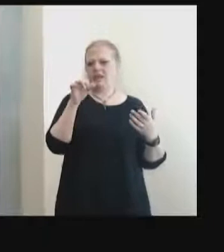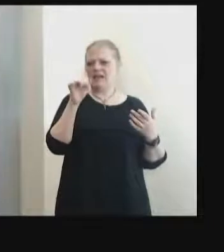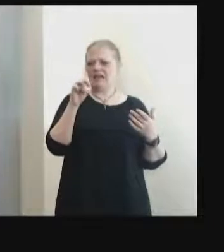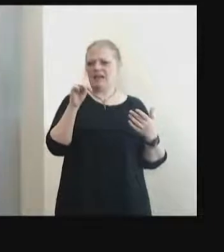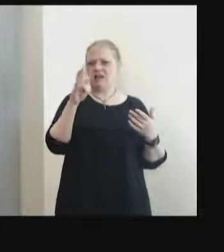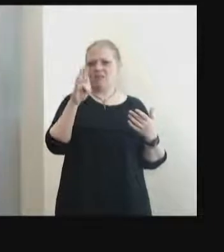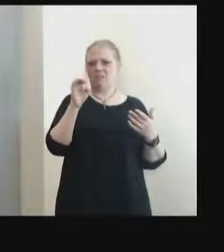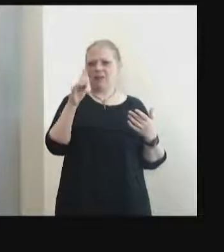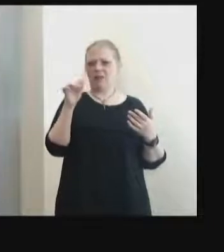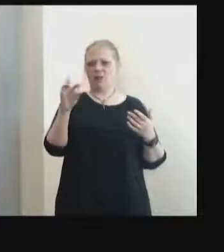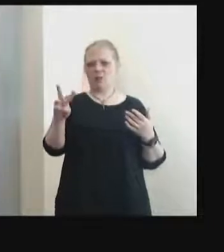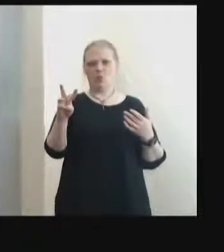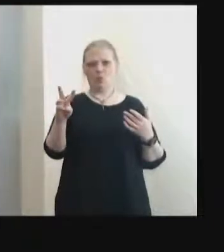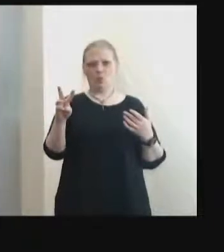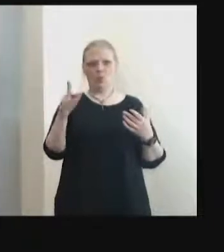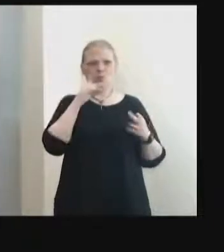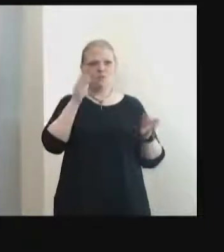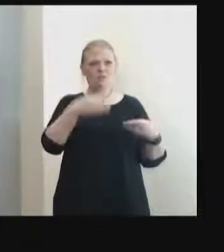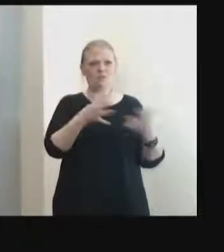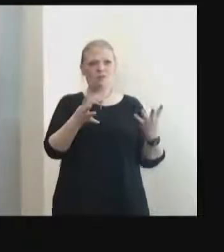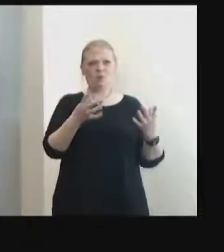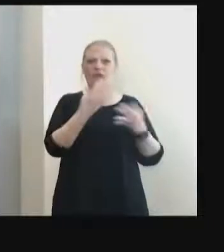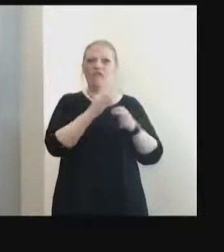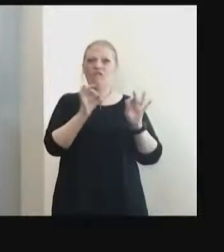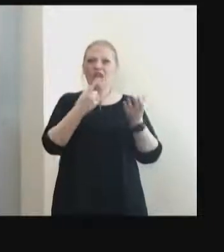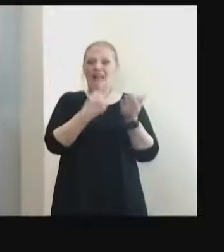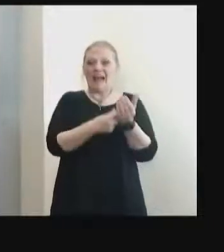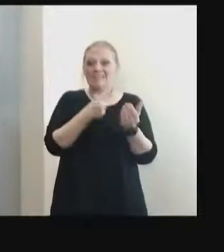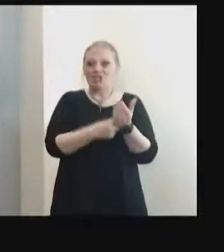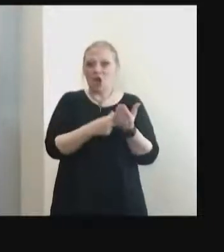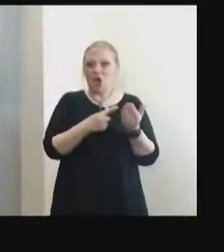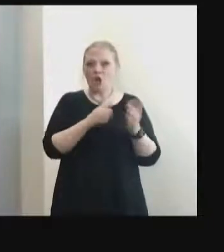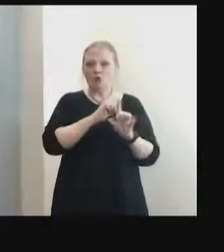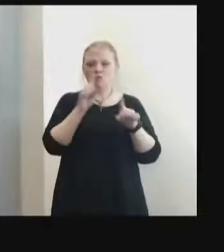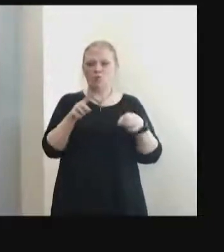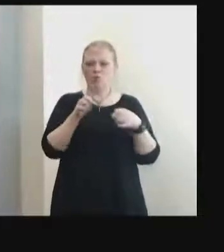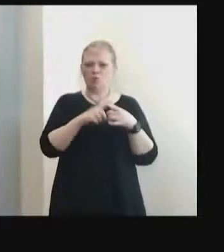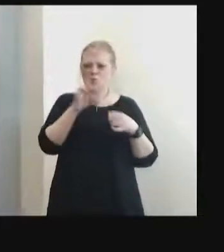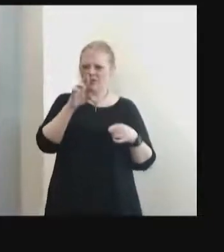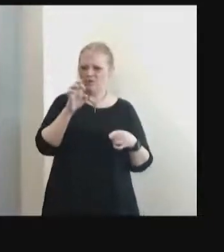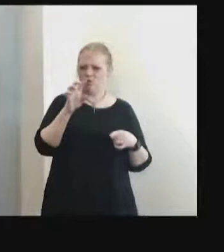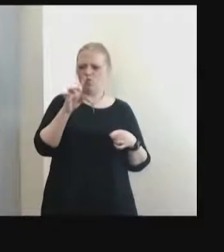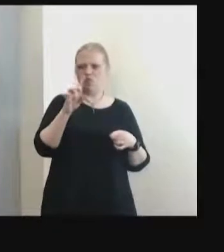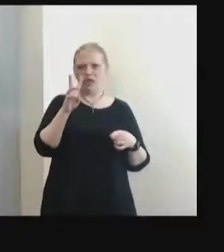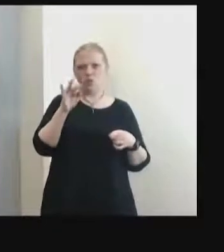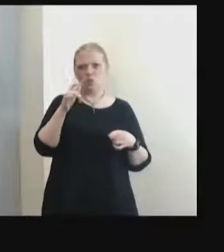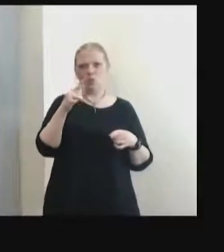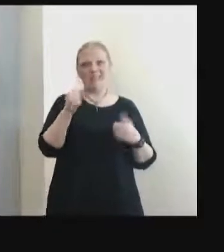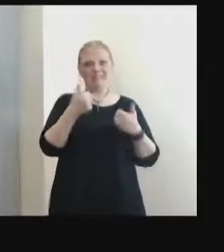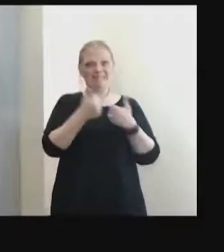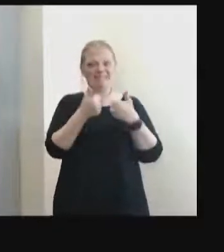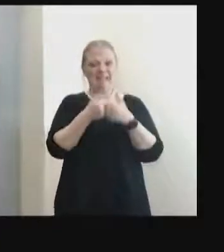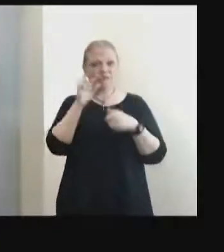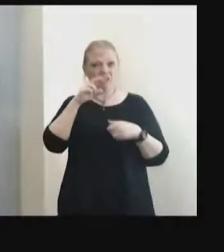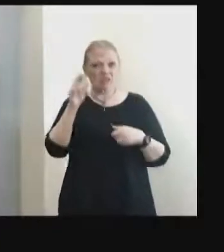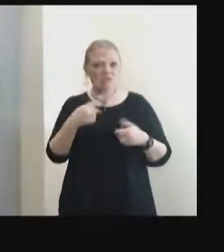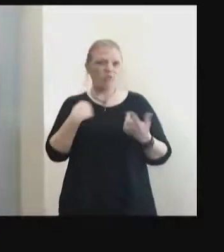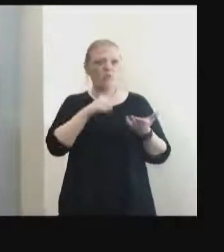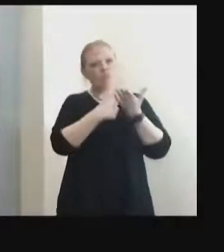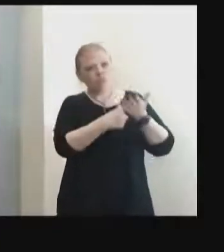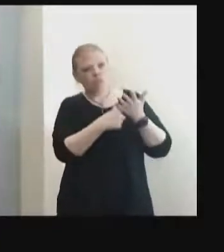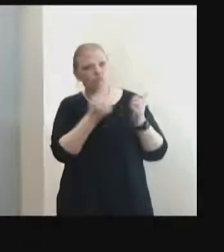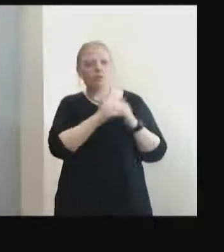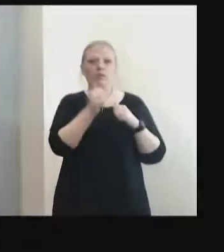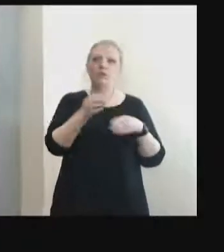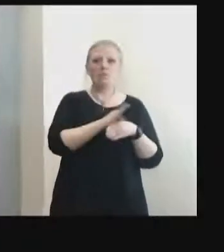his Department of Health in Monroe County was giving away free hot dogs to go to a Rochester Red Wings game. We're talking over with other businesses about other types of gifts